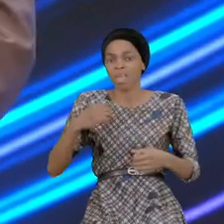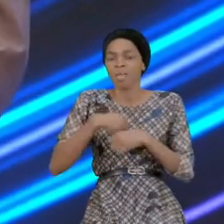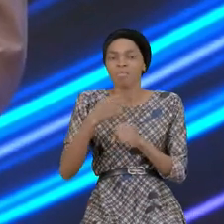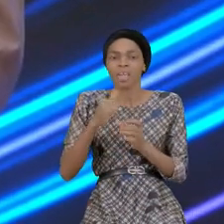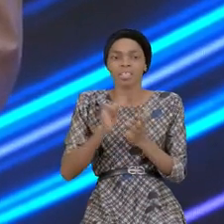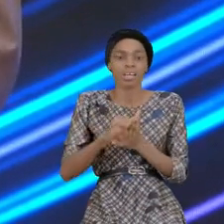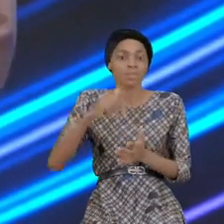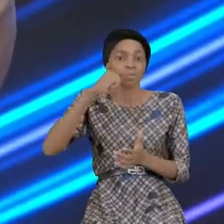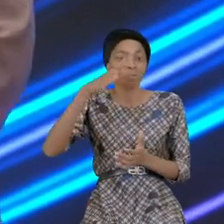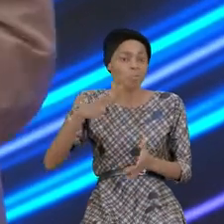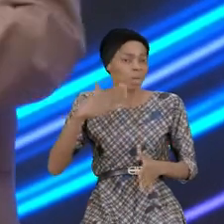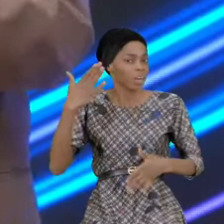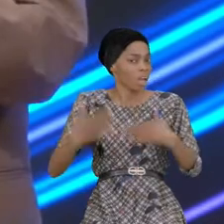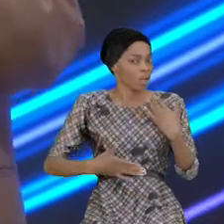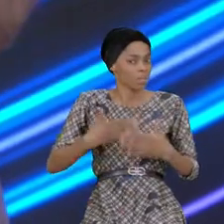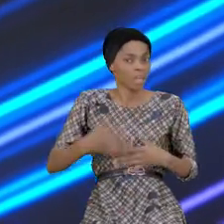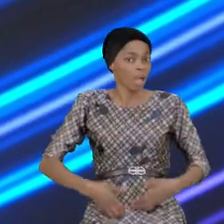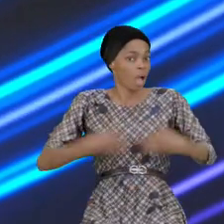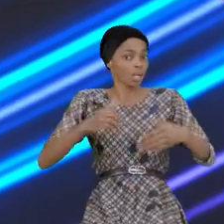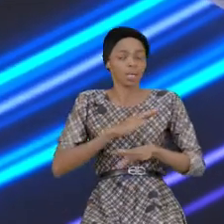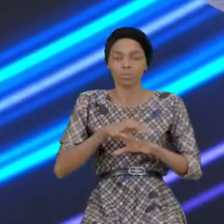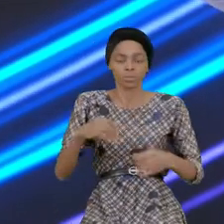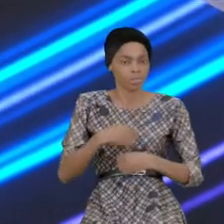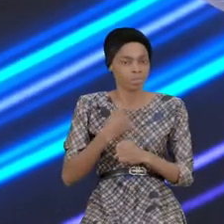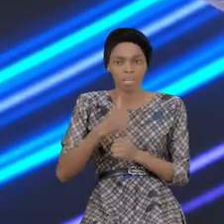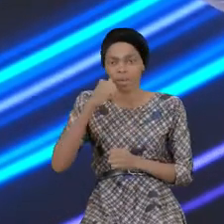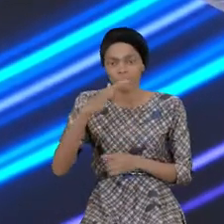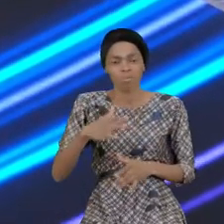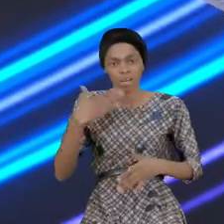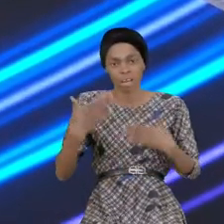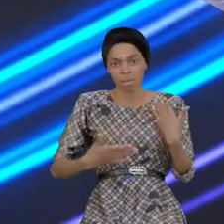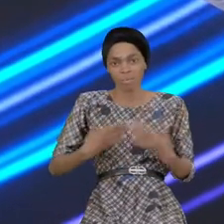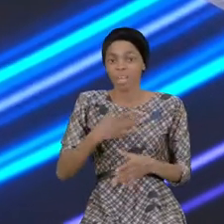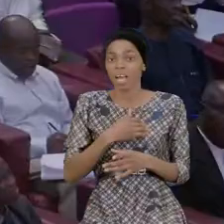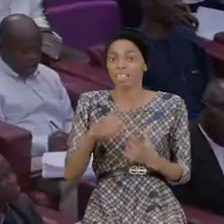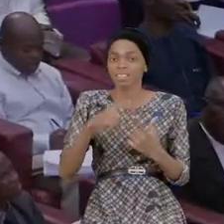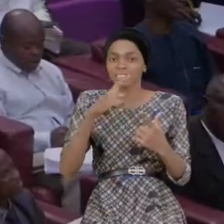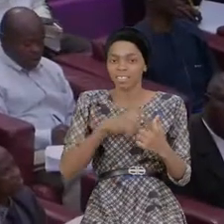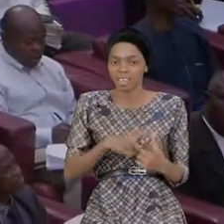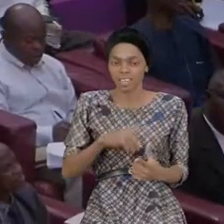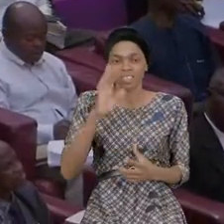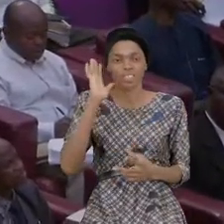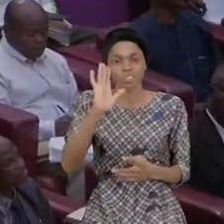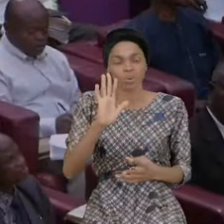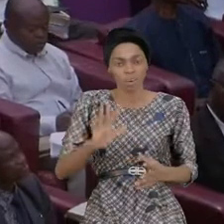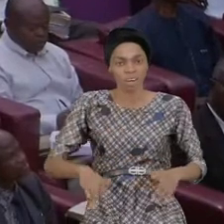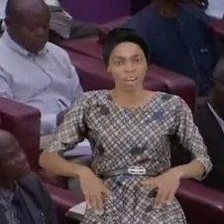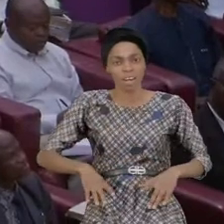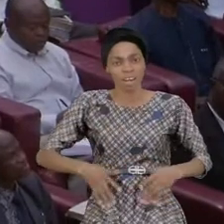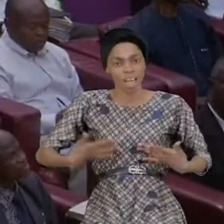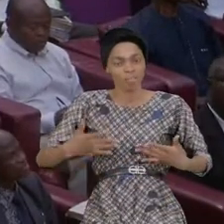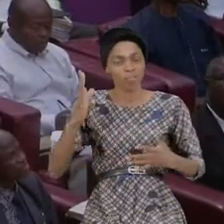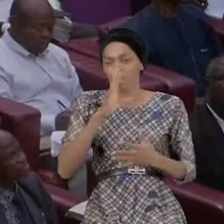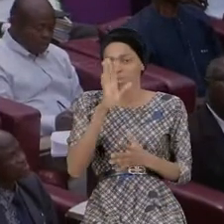not make a woman happy. And then your life will be at peace. Your home will be